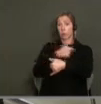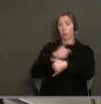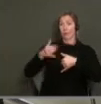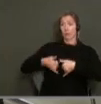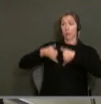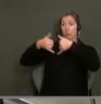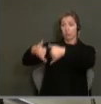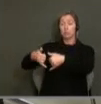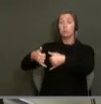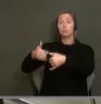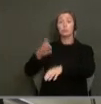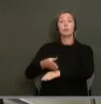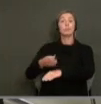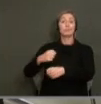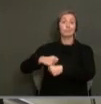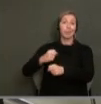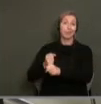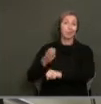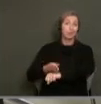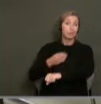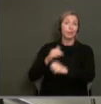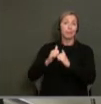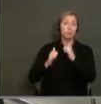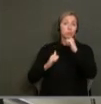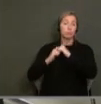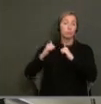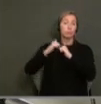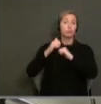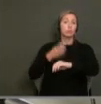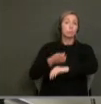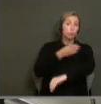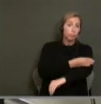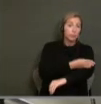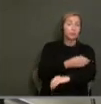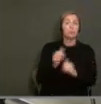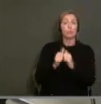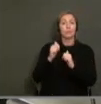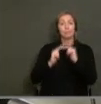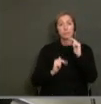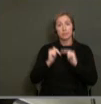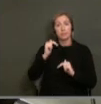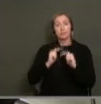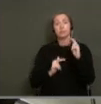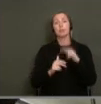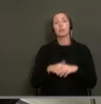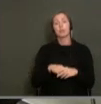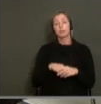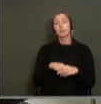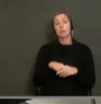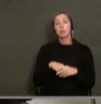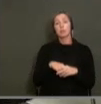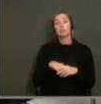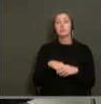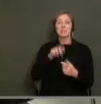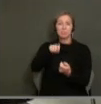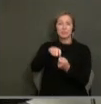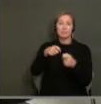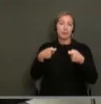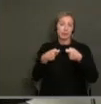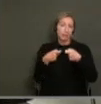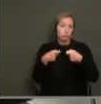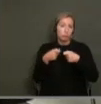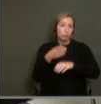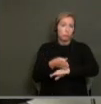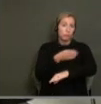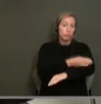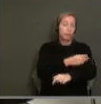was to make improvements, infrastructure improvements to the facility, specifically electrical